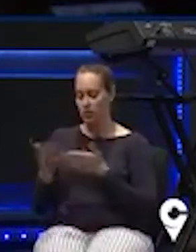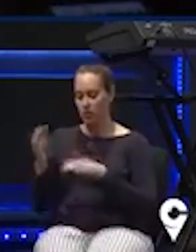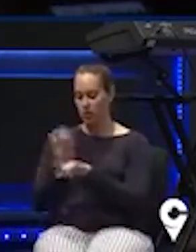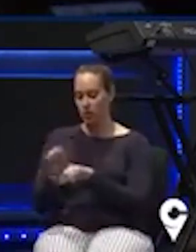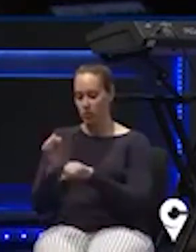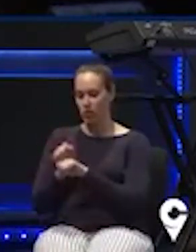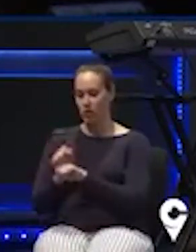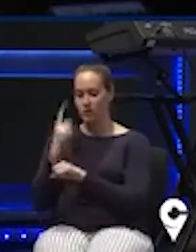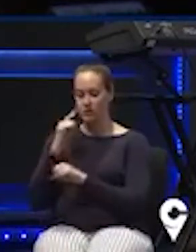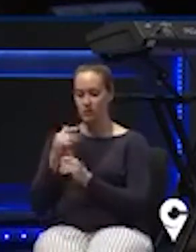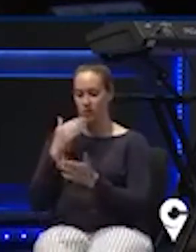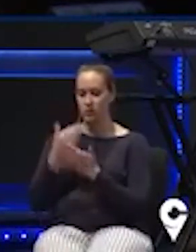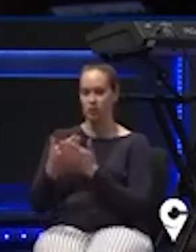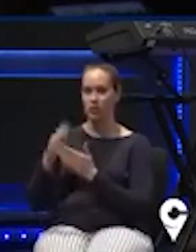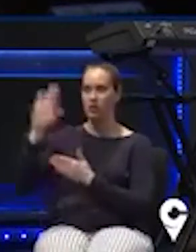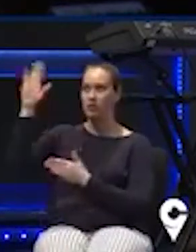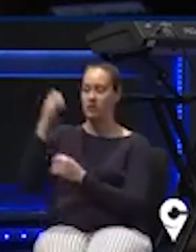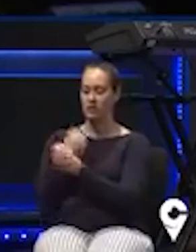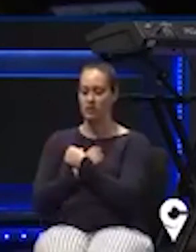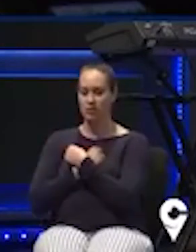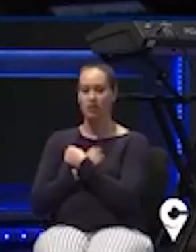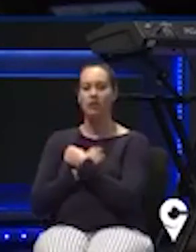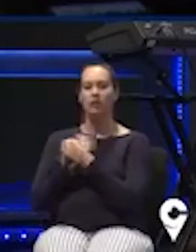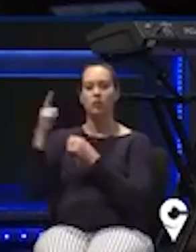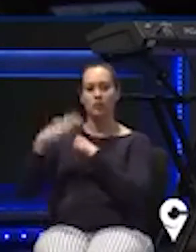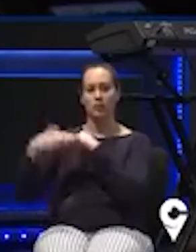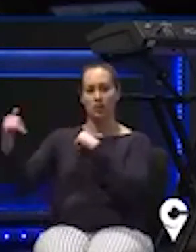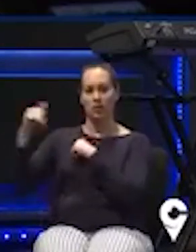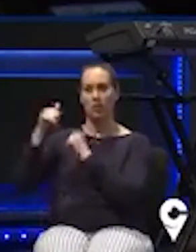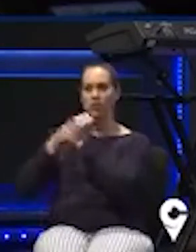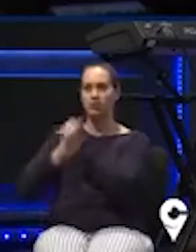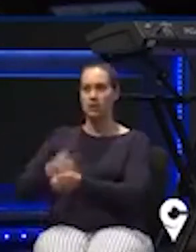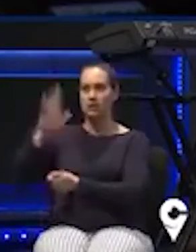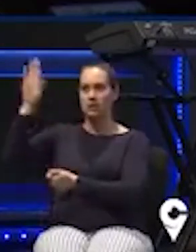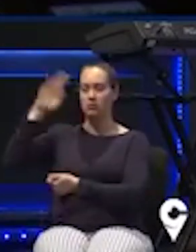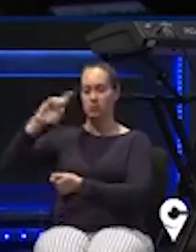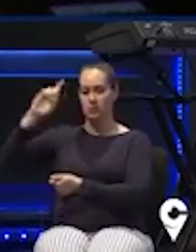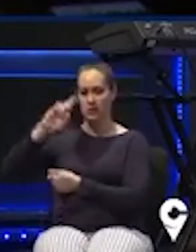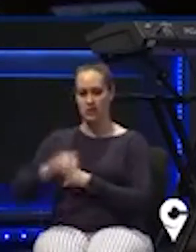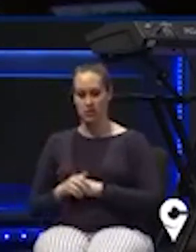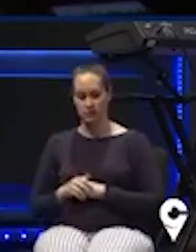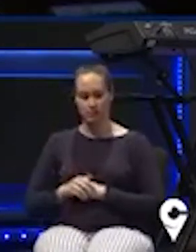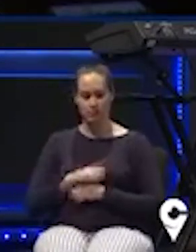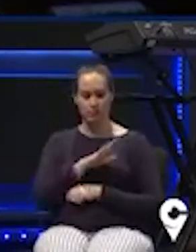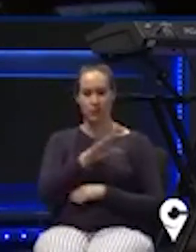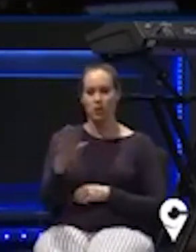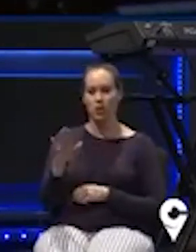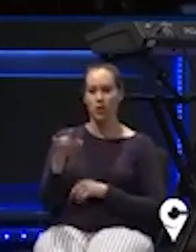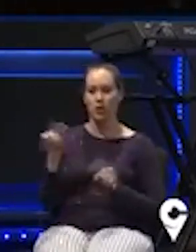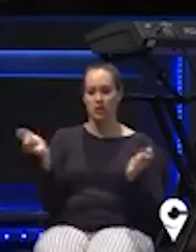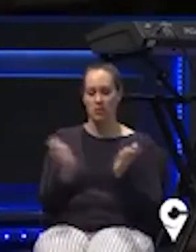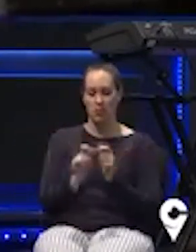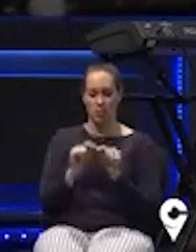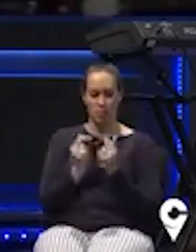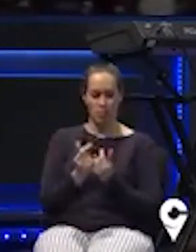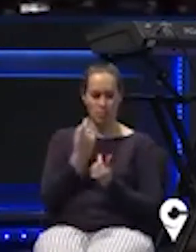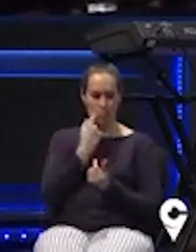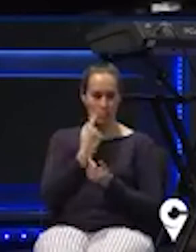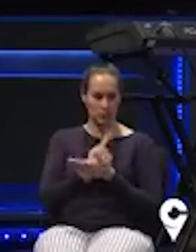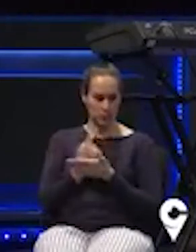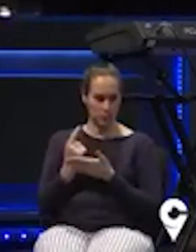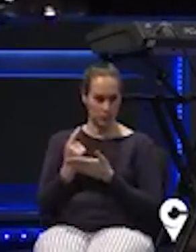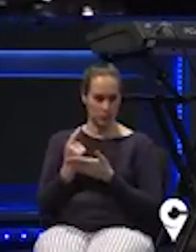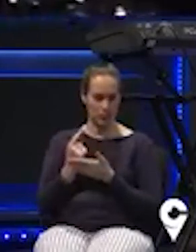him and have been called according to his purpose. In your small group this past week, did you have